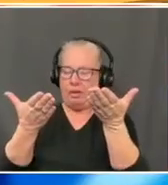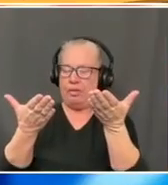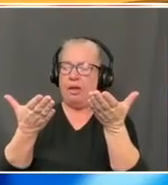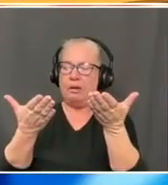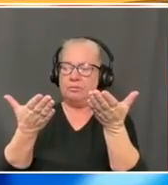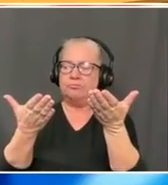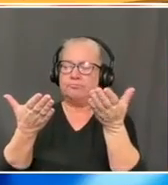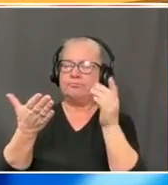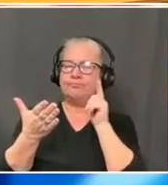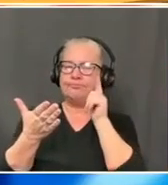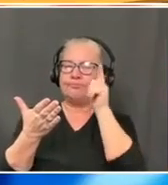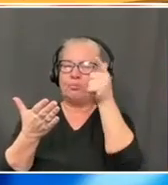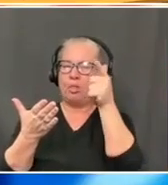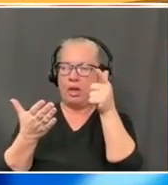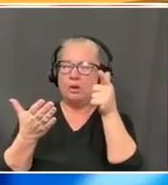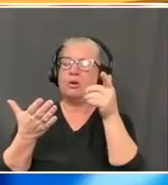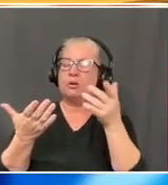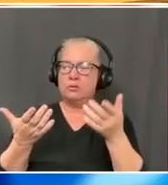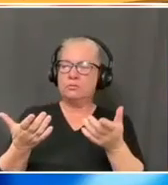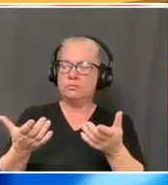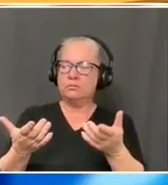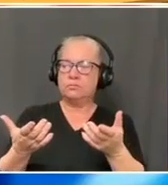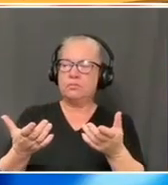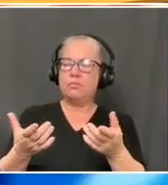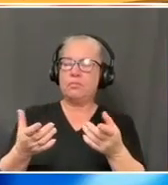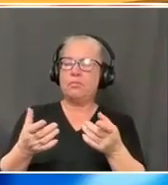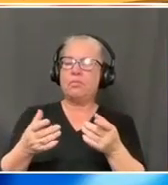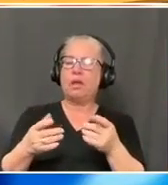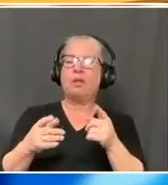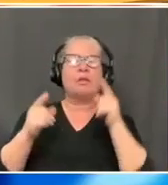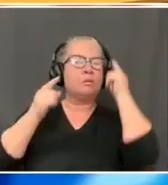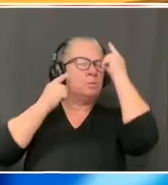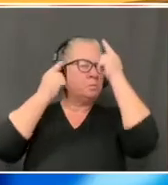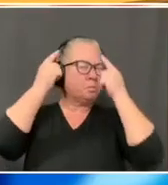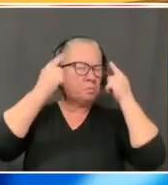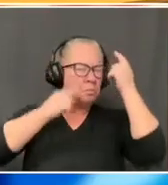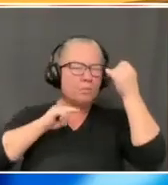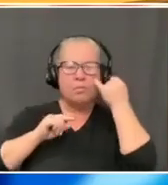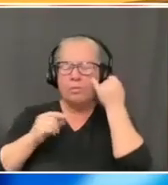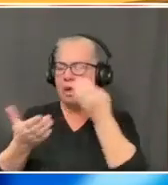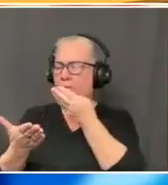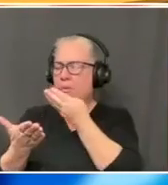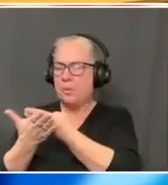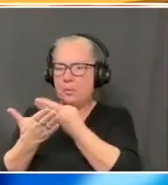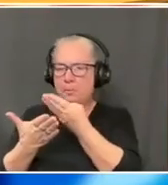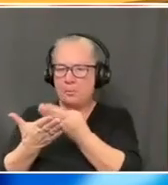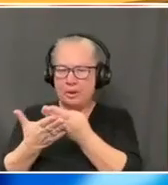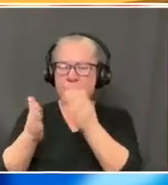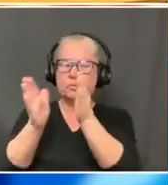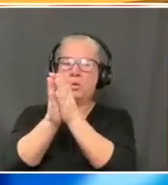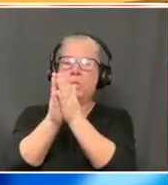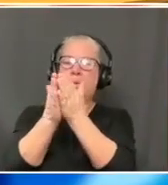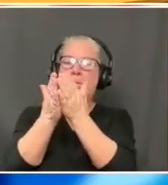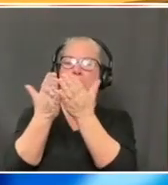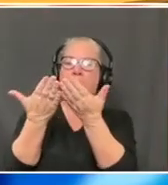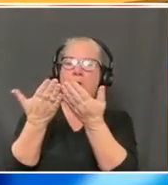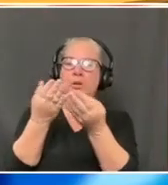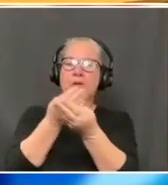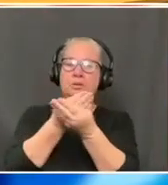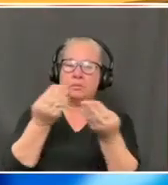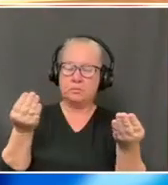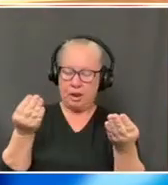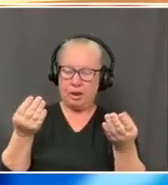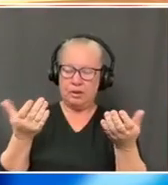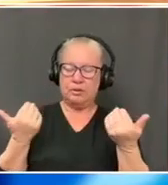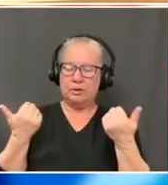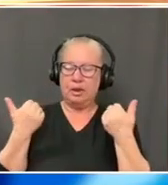course. And then just wondering if the budget for books and supplies has followed the same trend